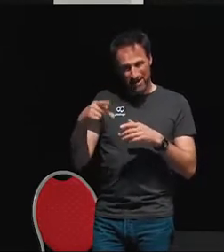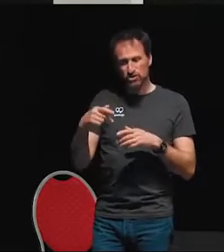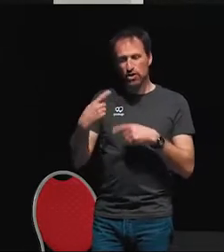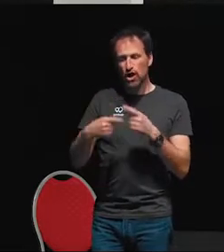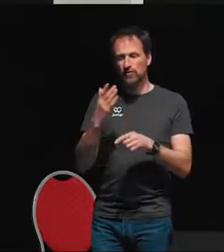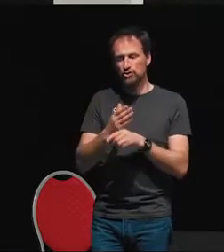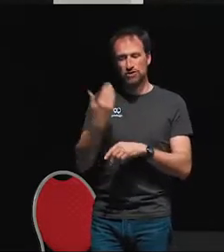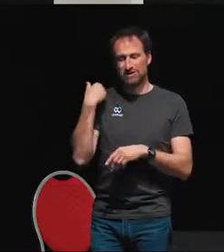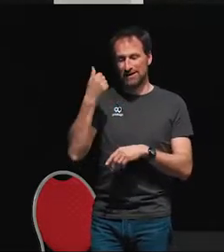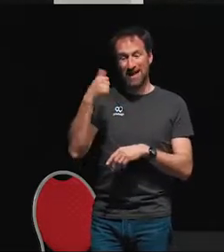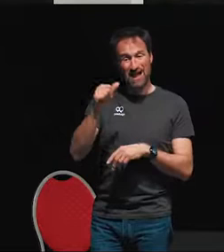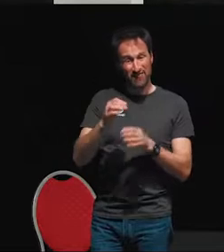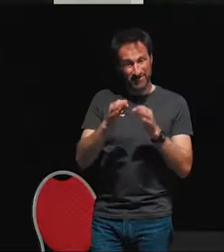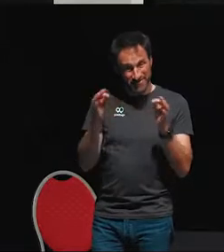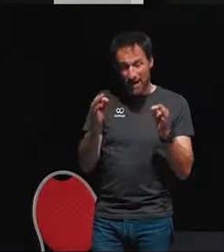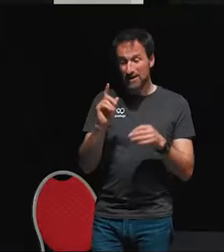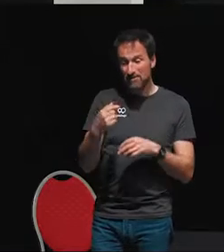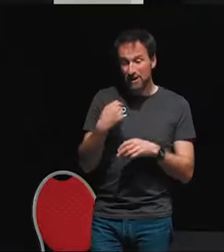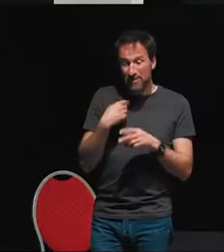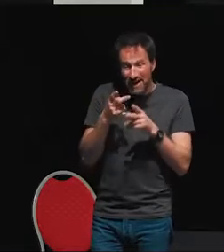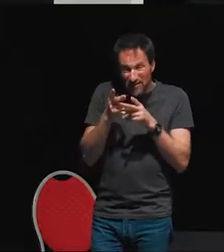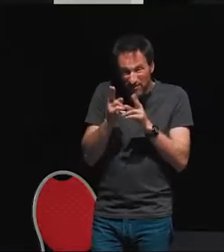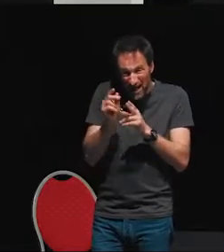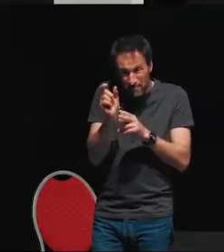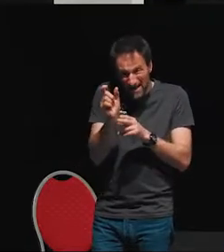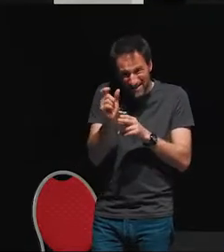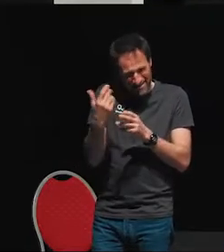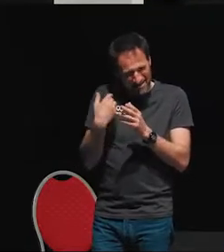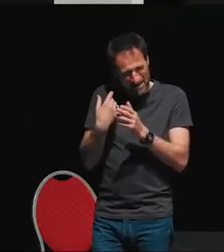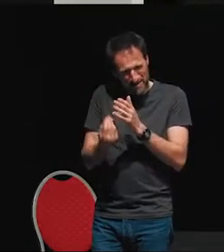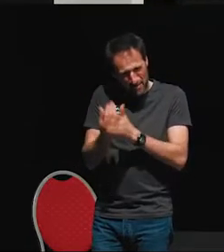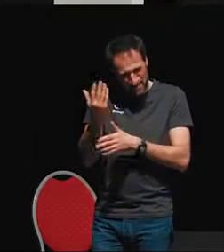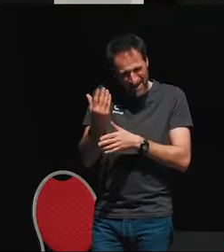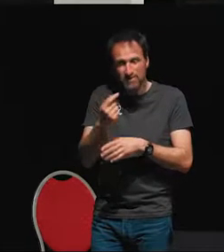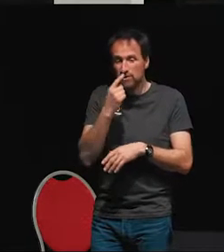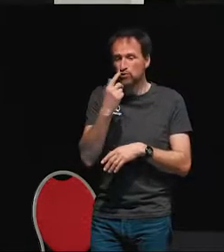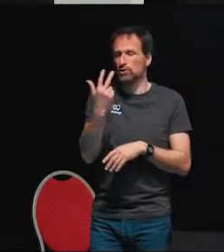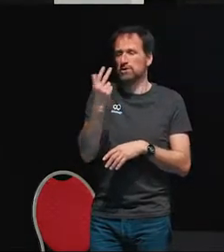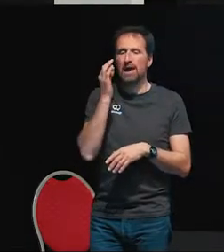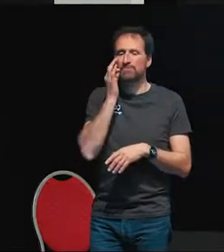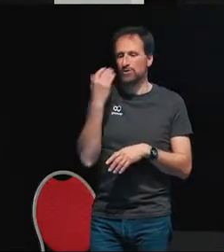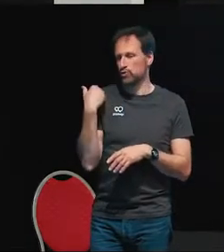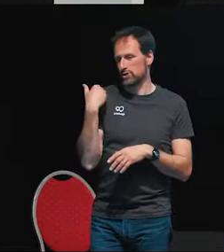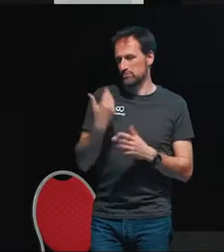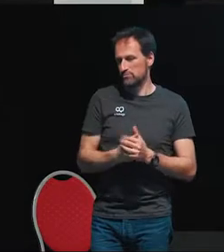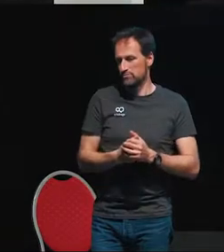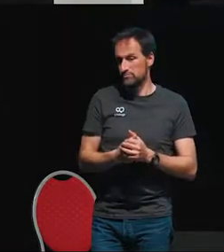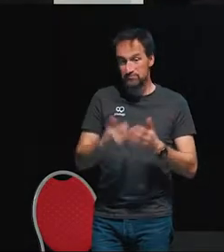3 minutes so you can see I was able to deploy that part of the application totally separately from the main app nice